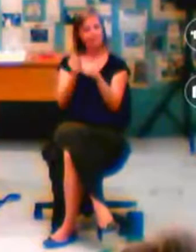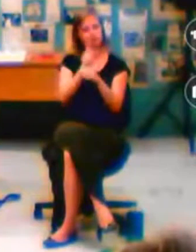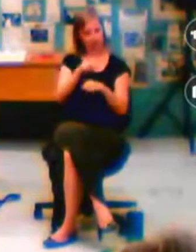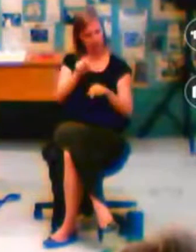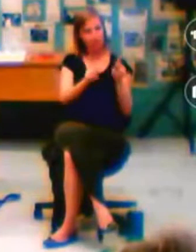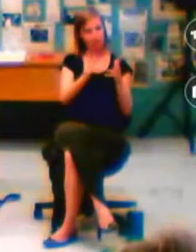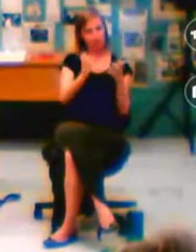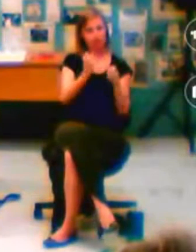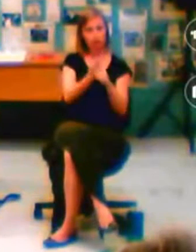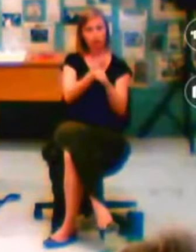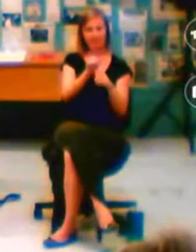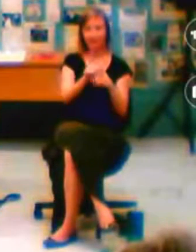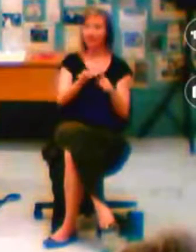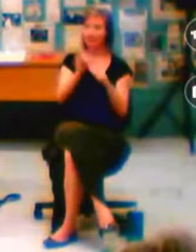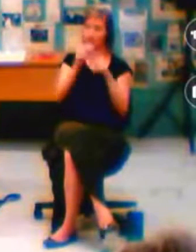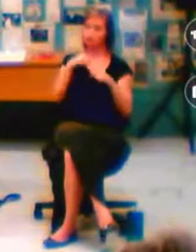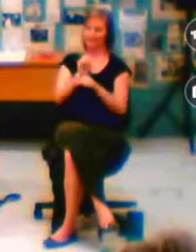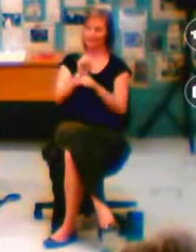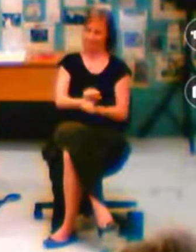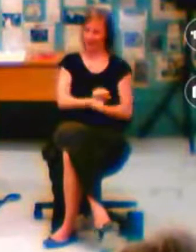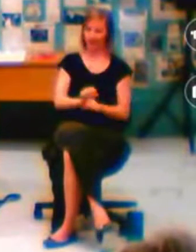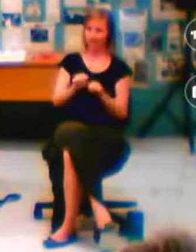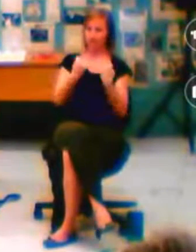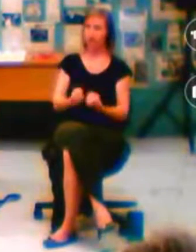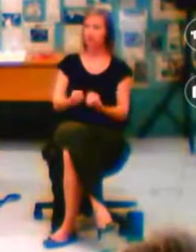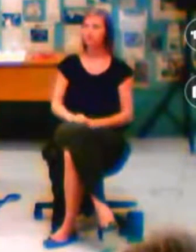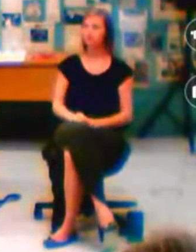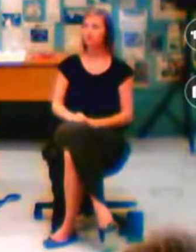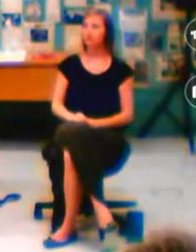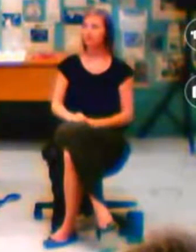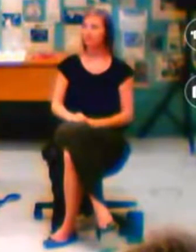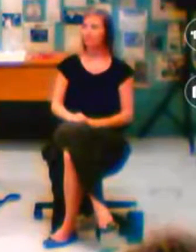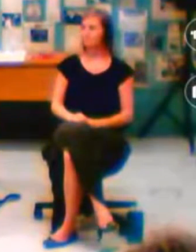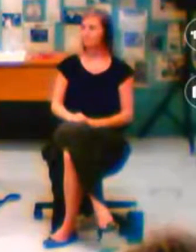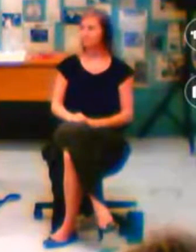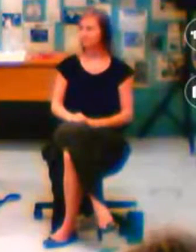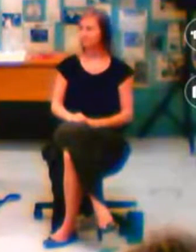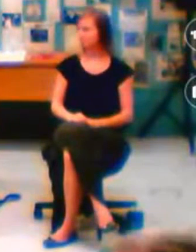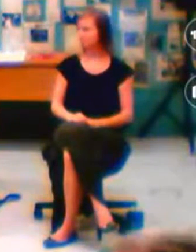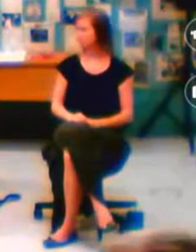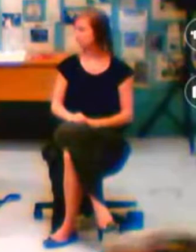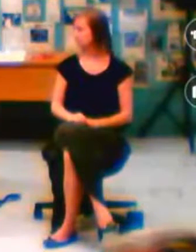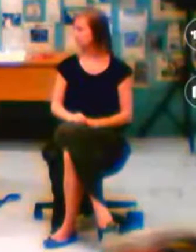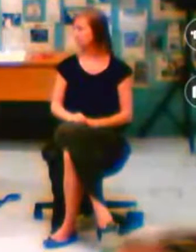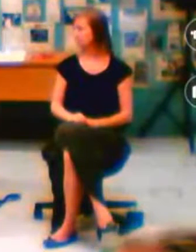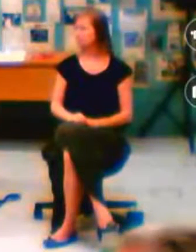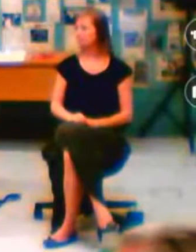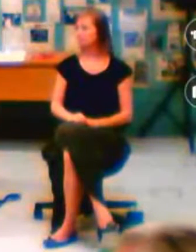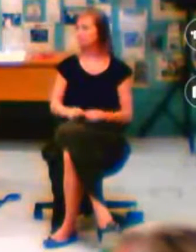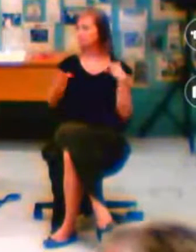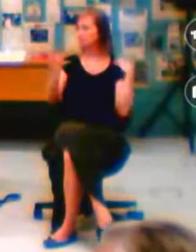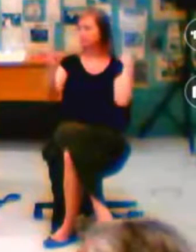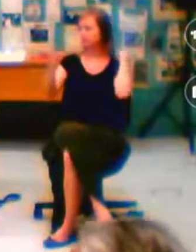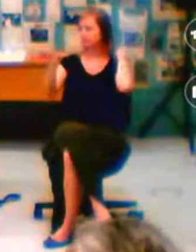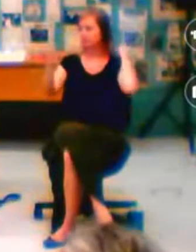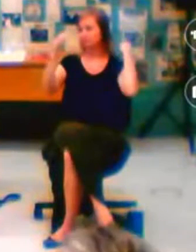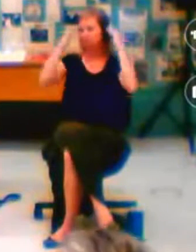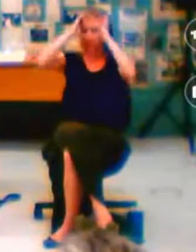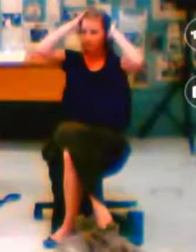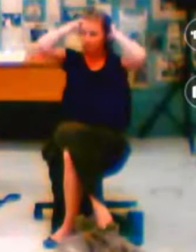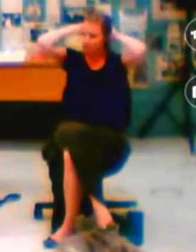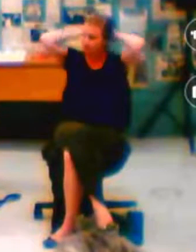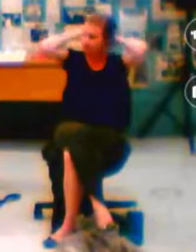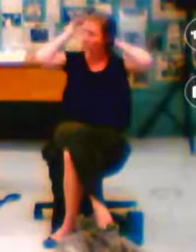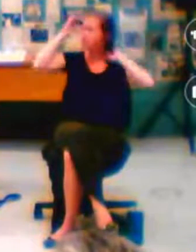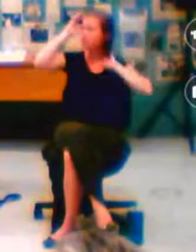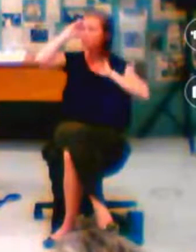at Venezuela if you want to see how that works out. So when people talk about a right to health care, you've also got to be able to ensure that people want to do it